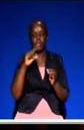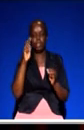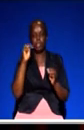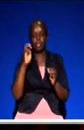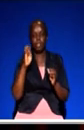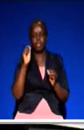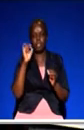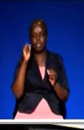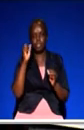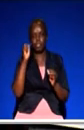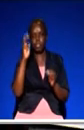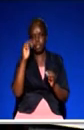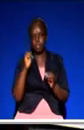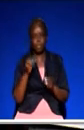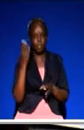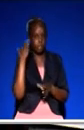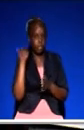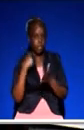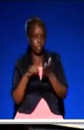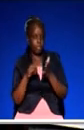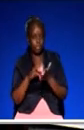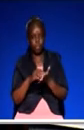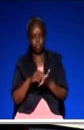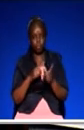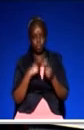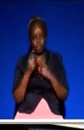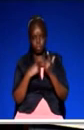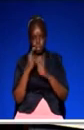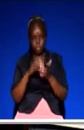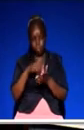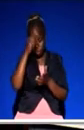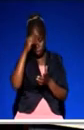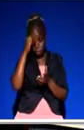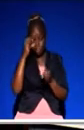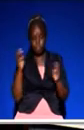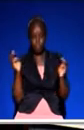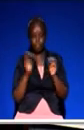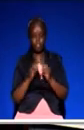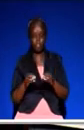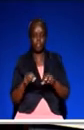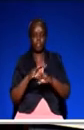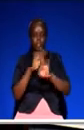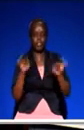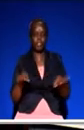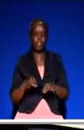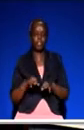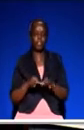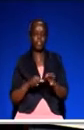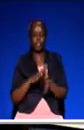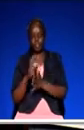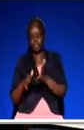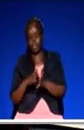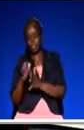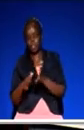Now, last week we talked about the magnetic field patterns due